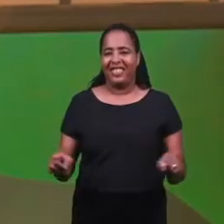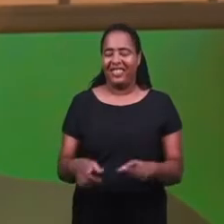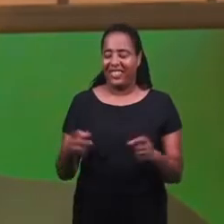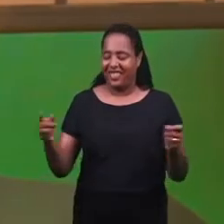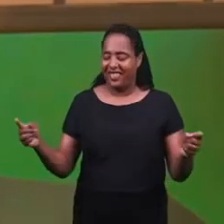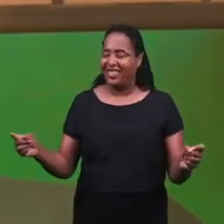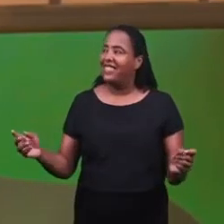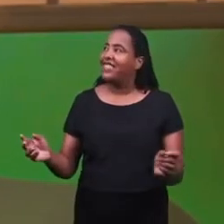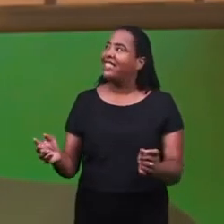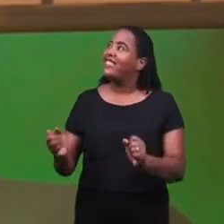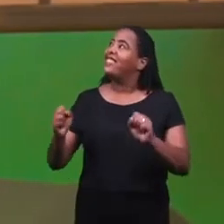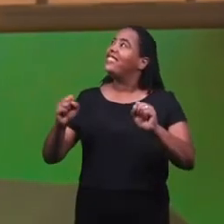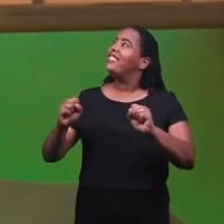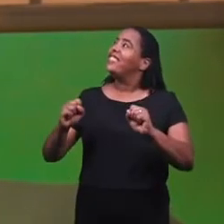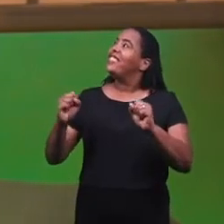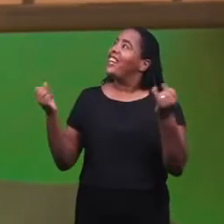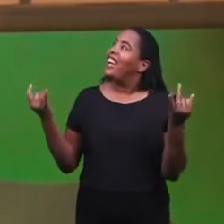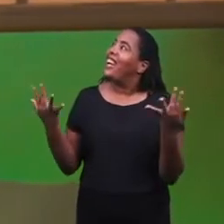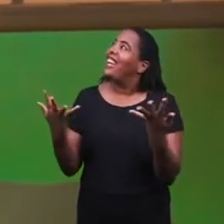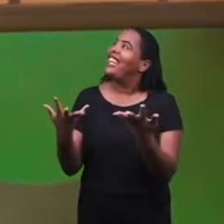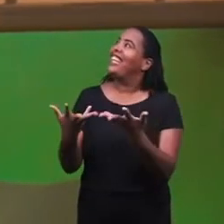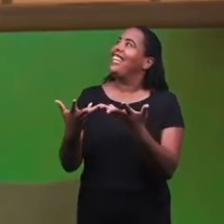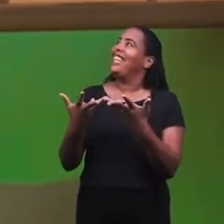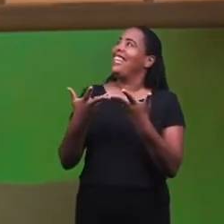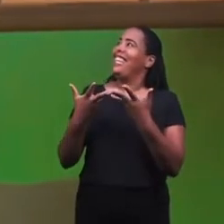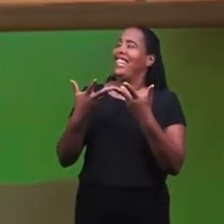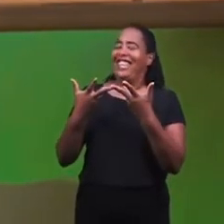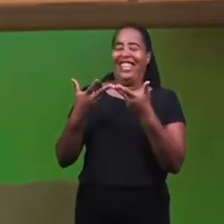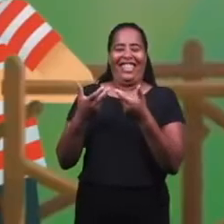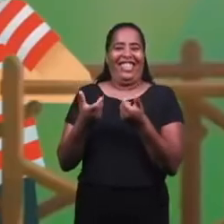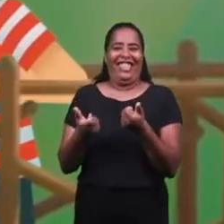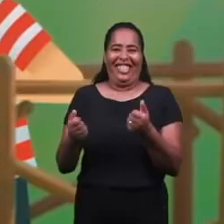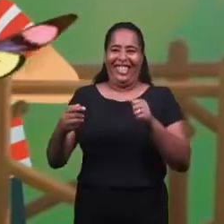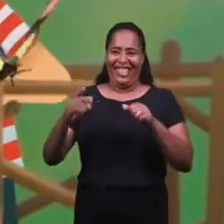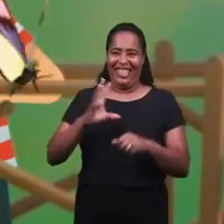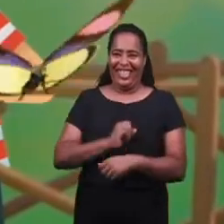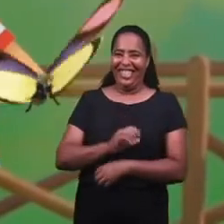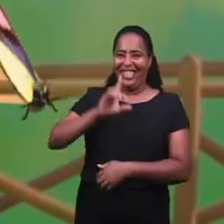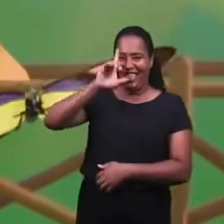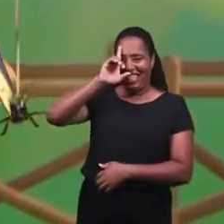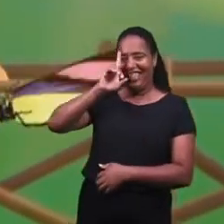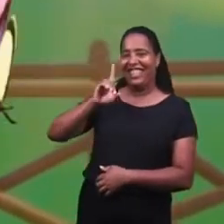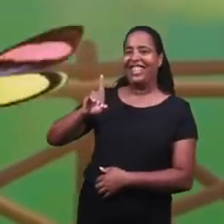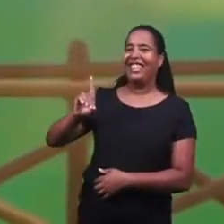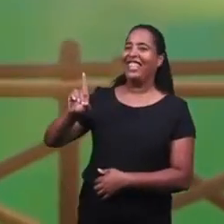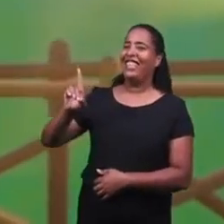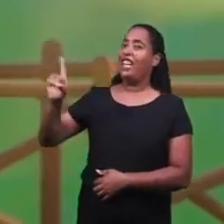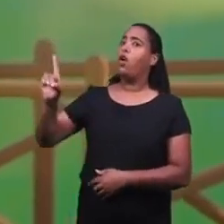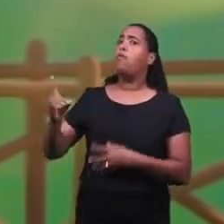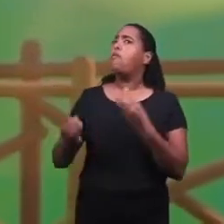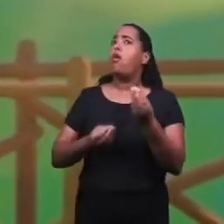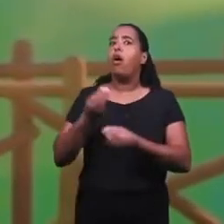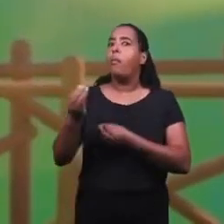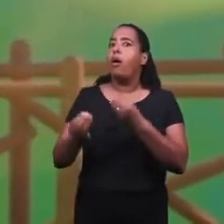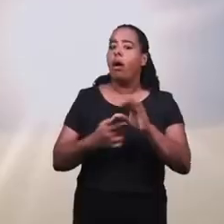How amazing. How amazing. How amazing is the love of God.